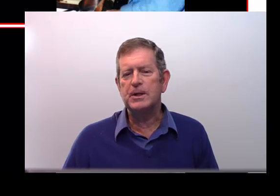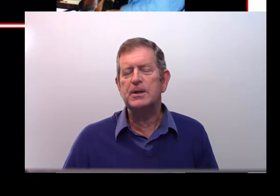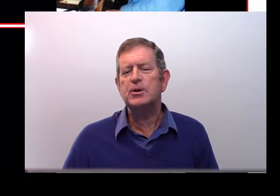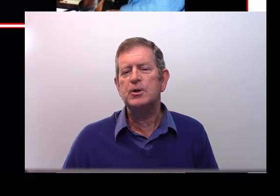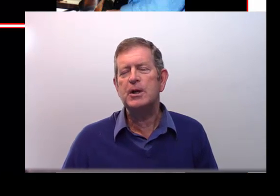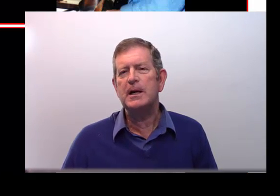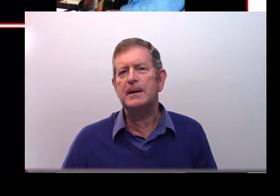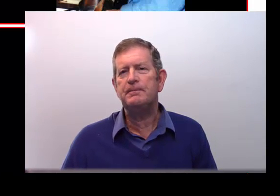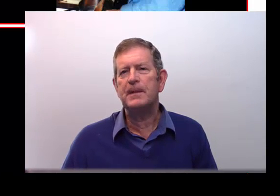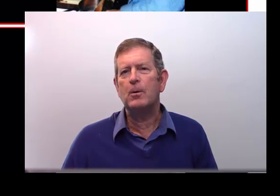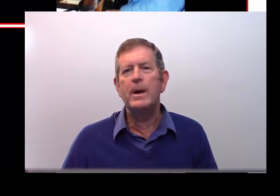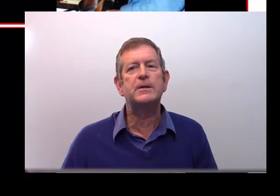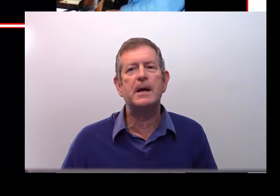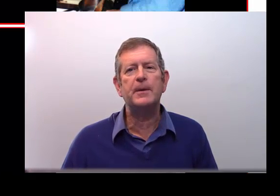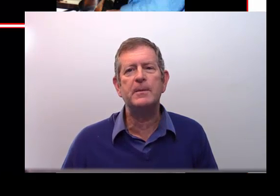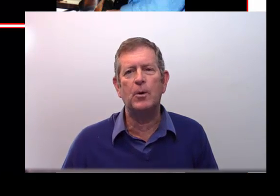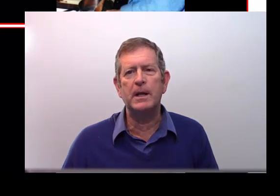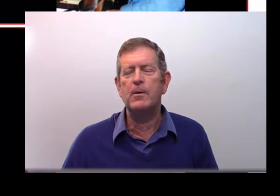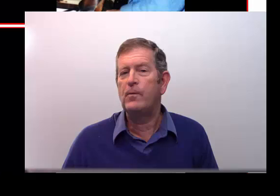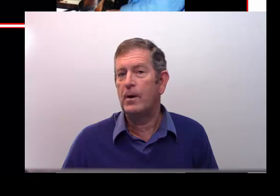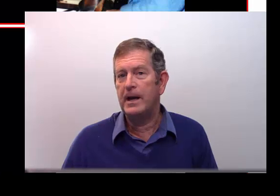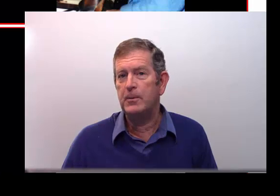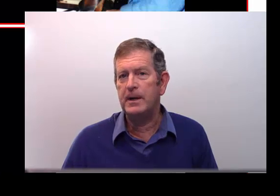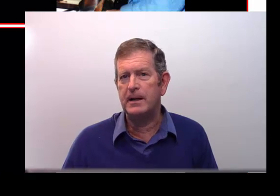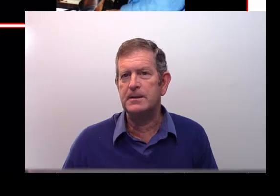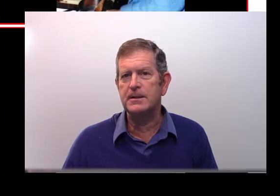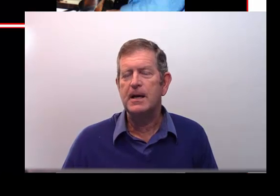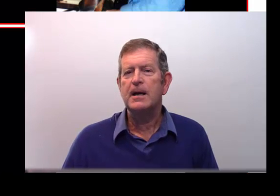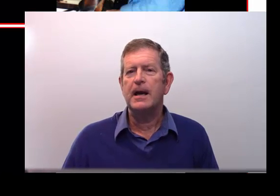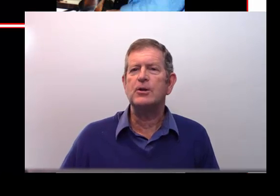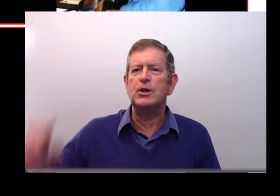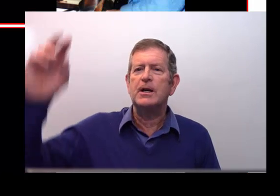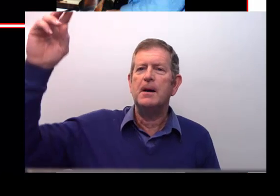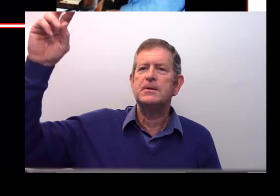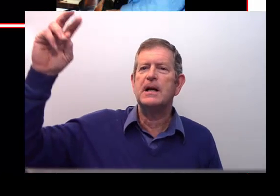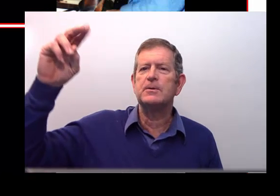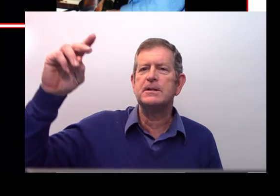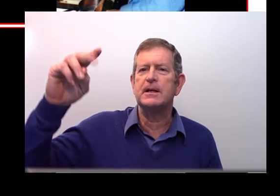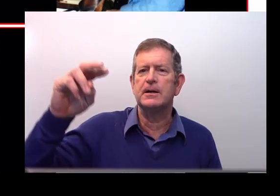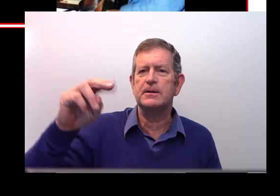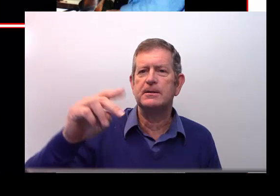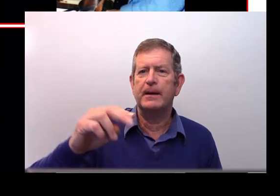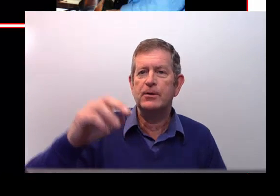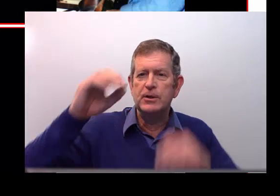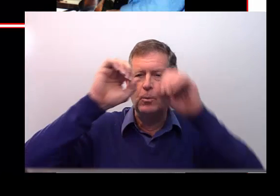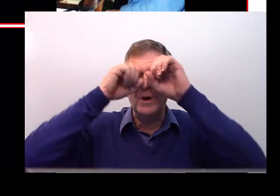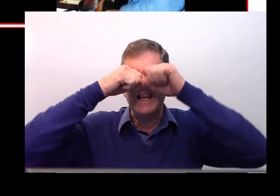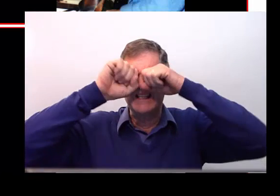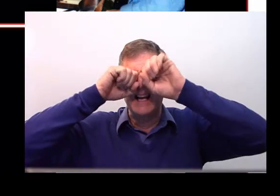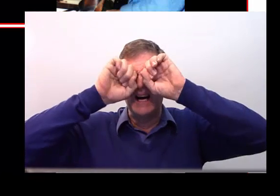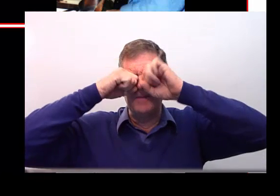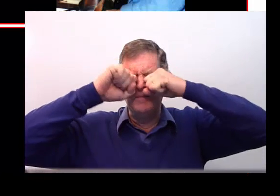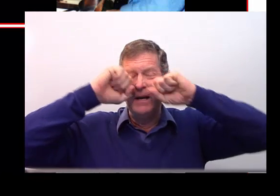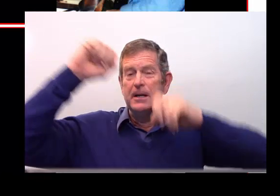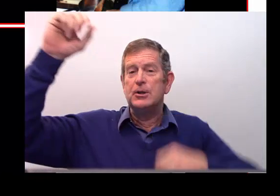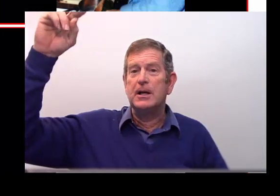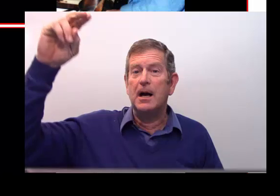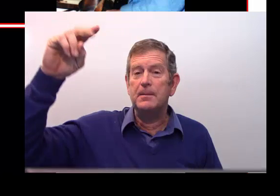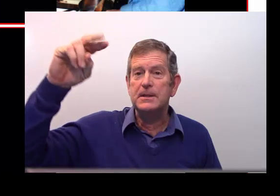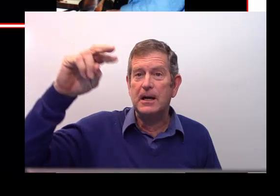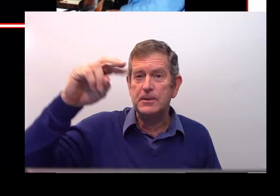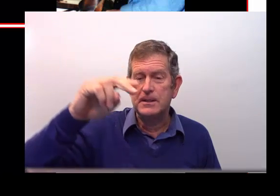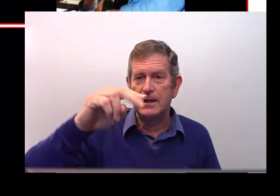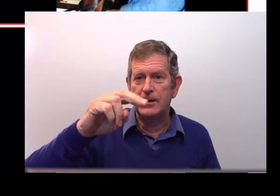Carol Richardson, she wakes up in the morning before anyone else, and she comes downstairs. After she wakes up,